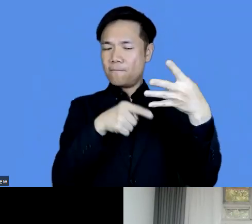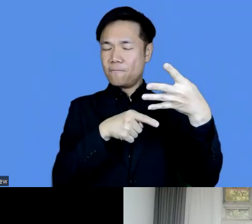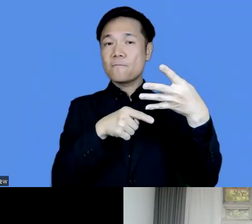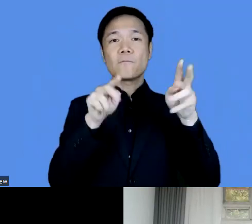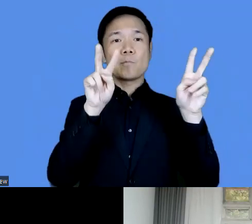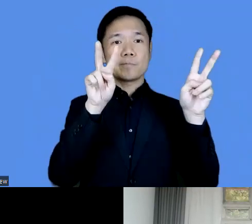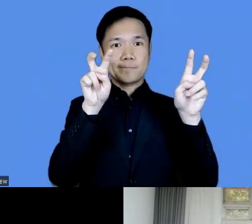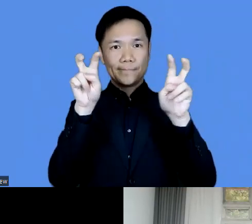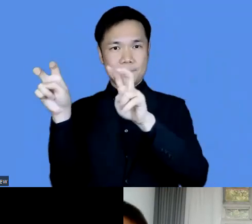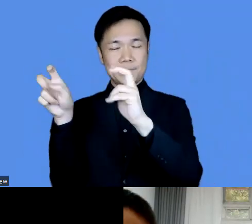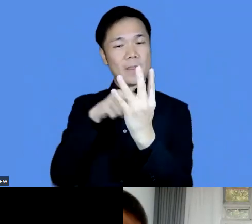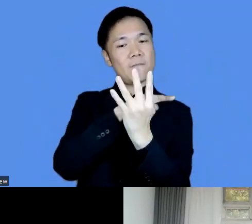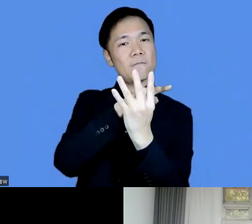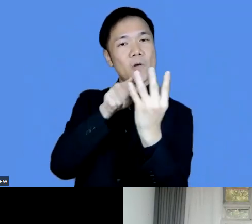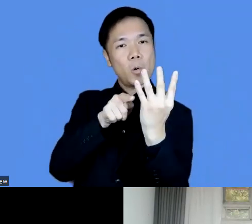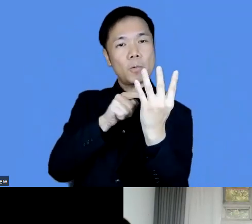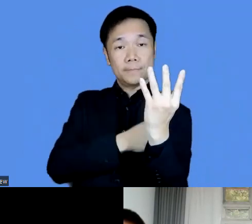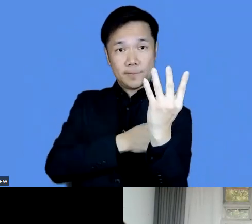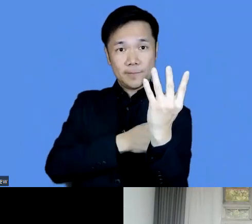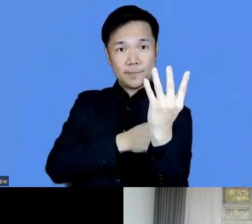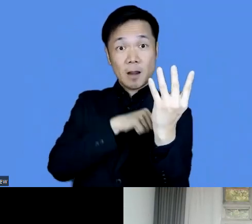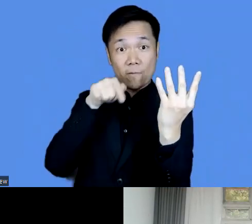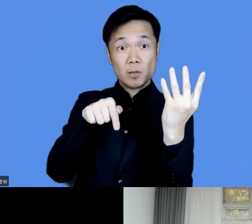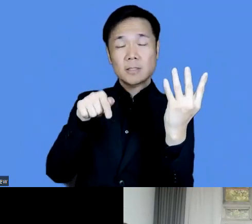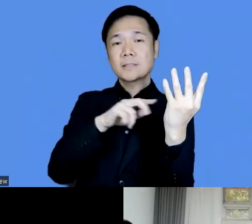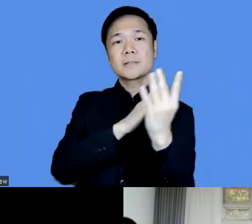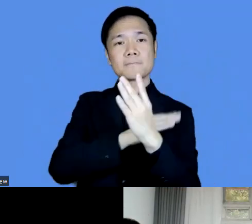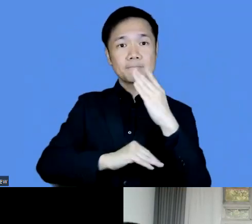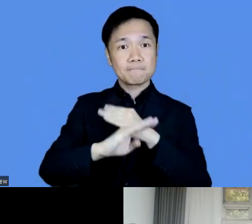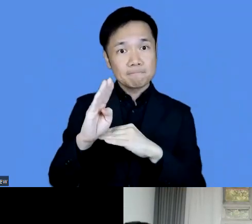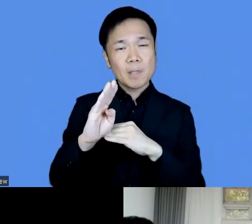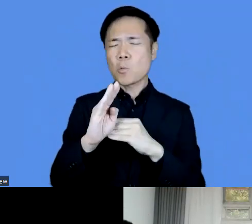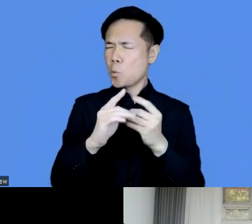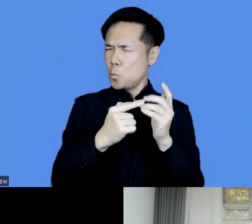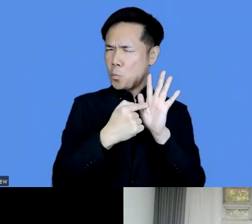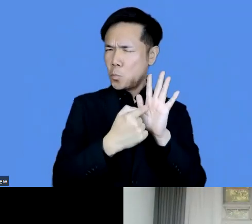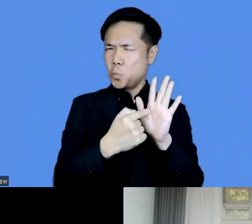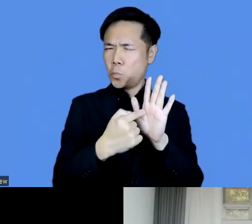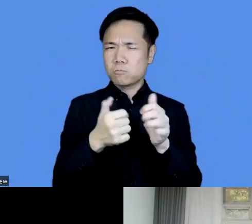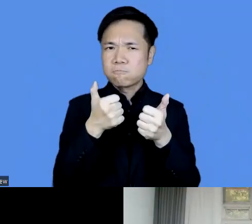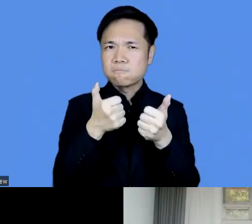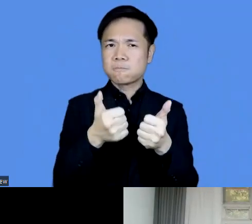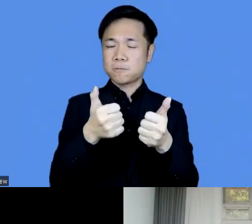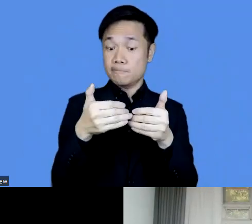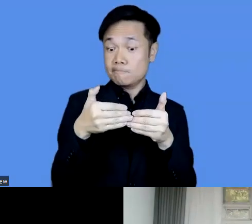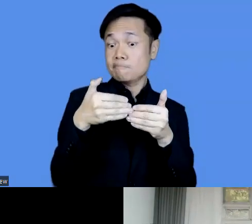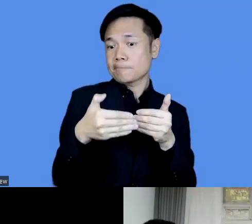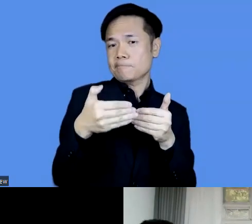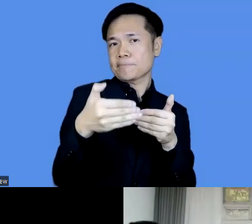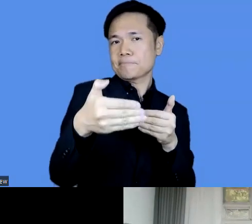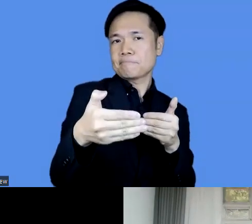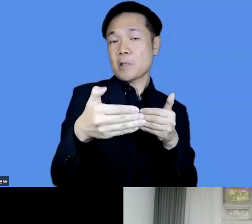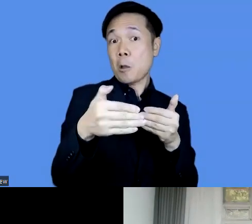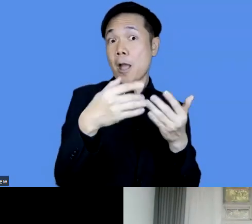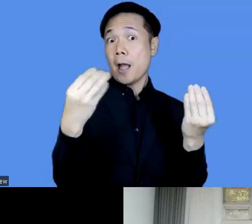the disability community can be good examples moving forward in regards to